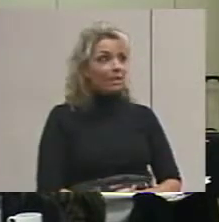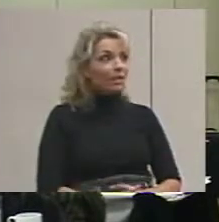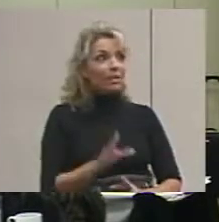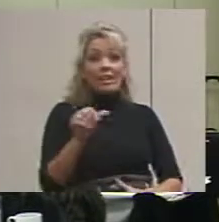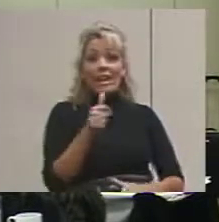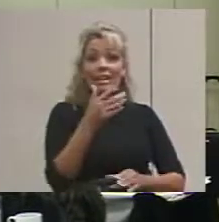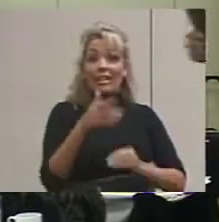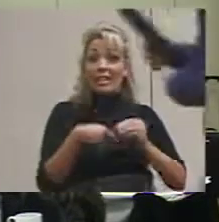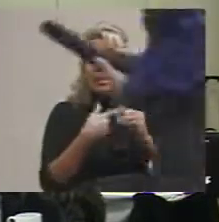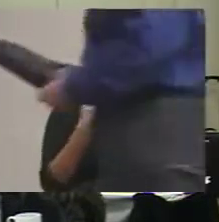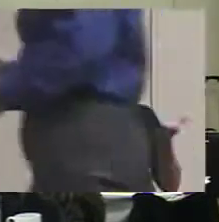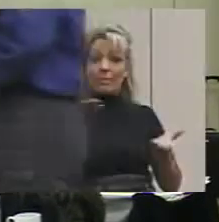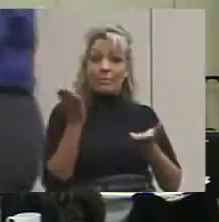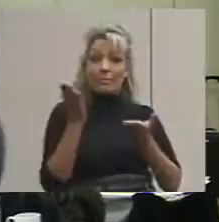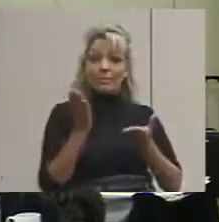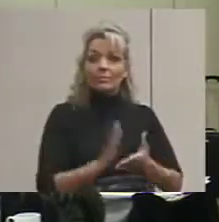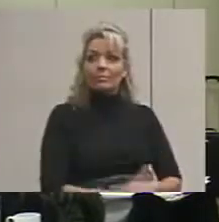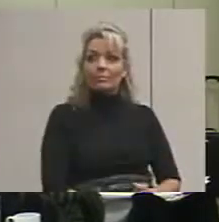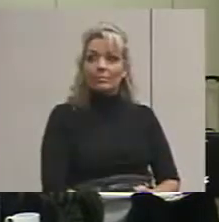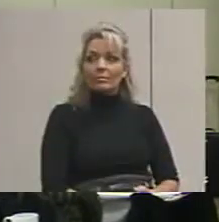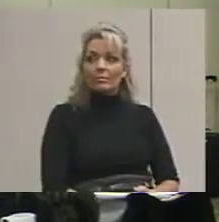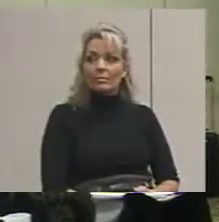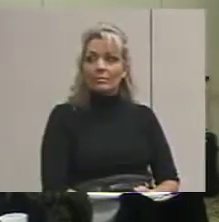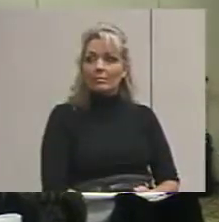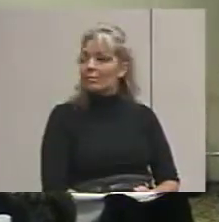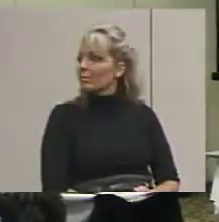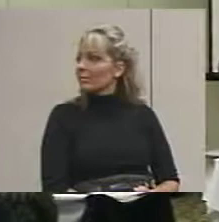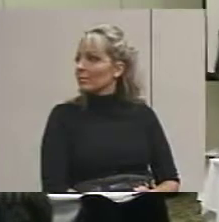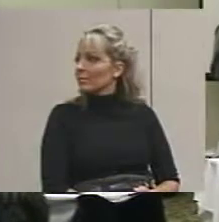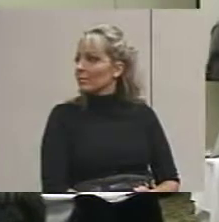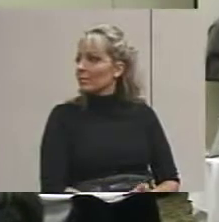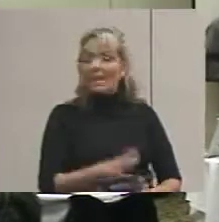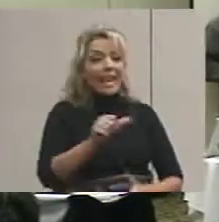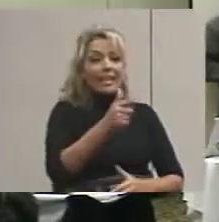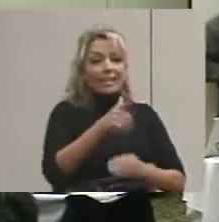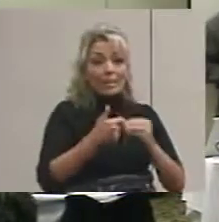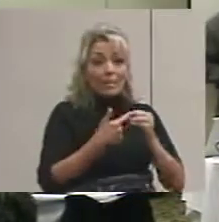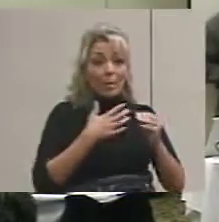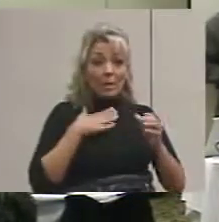Anything, Bob? You have to wear this. That's the only stipulation.